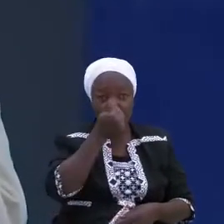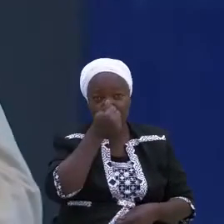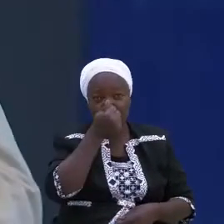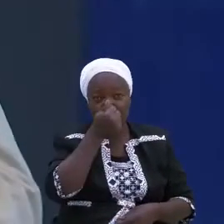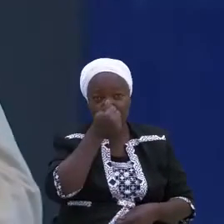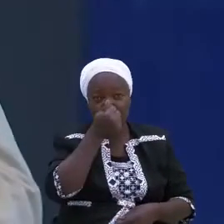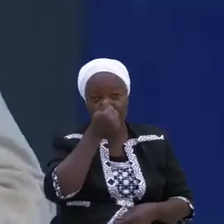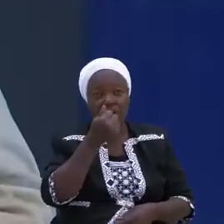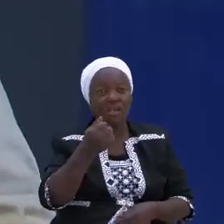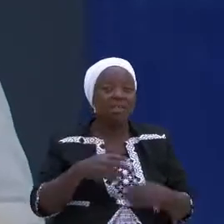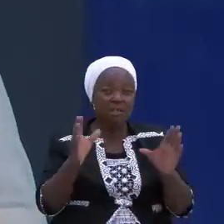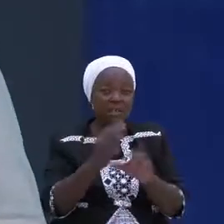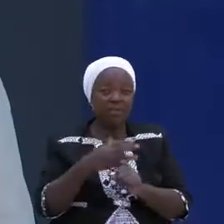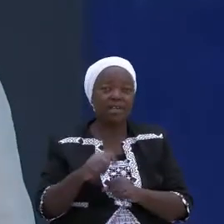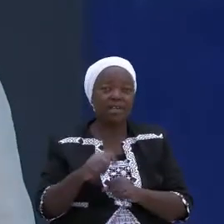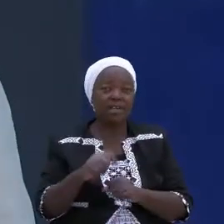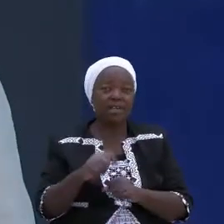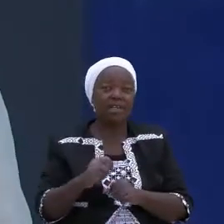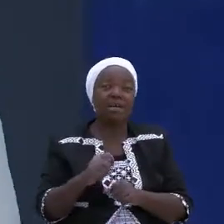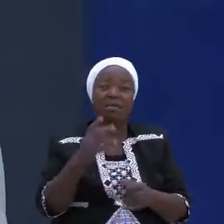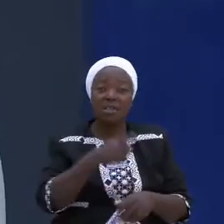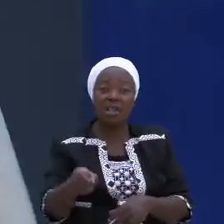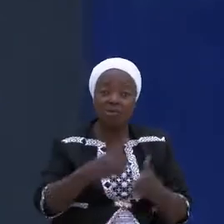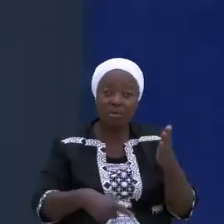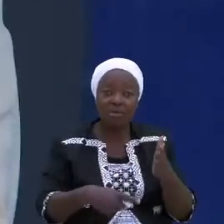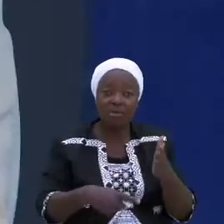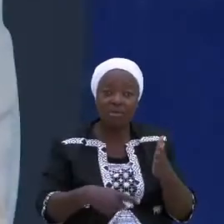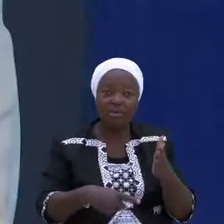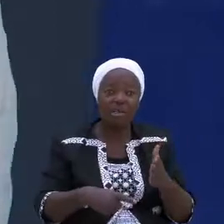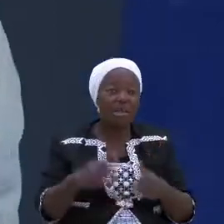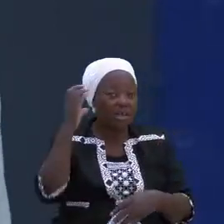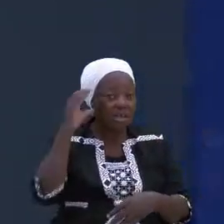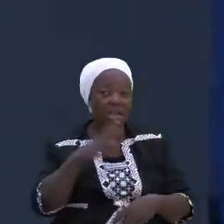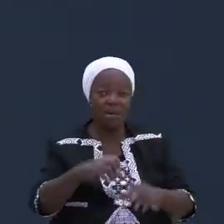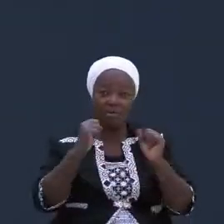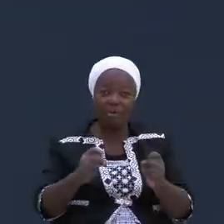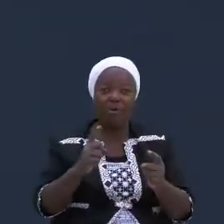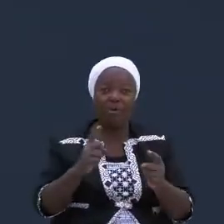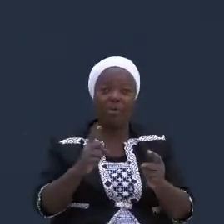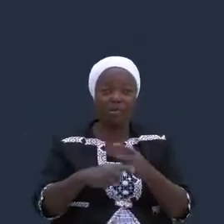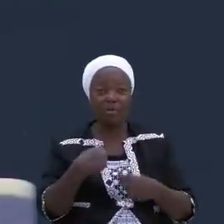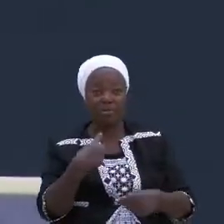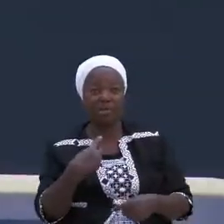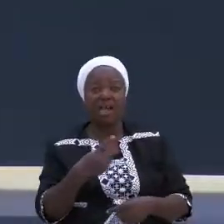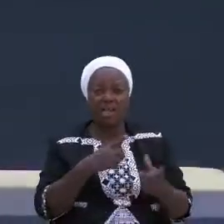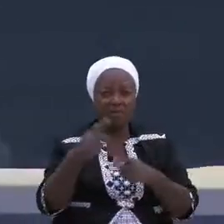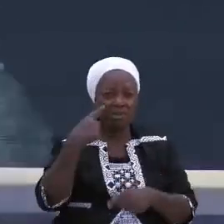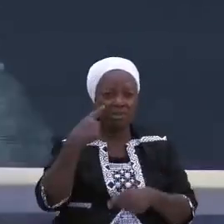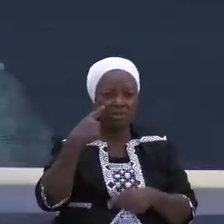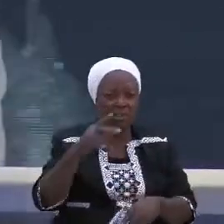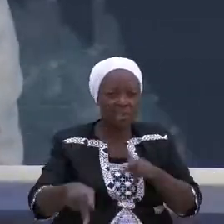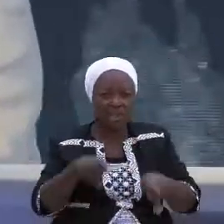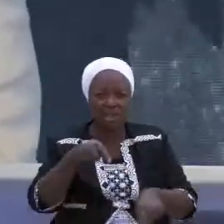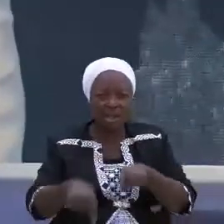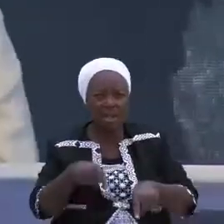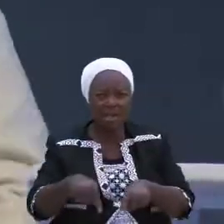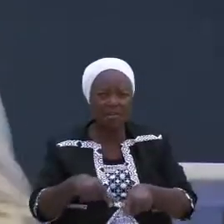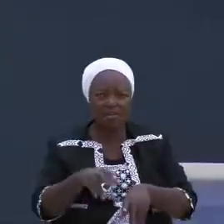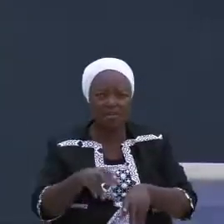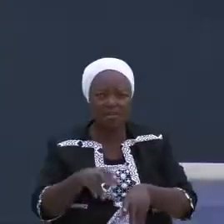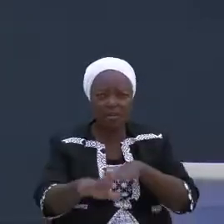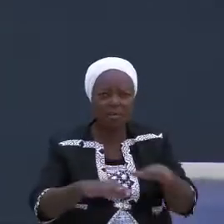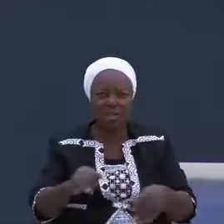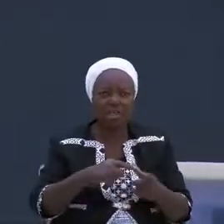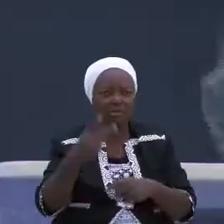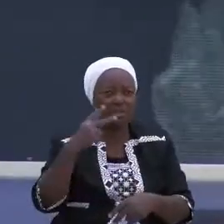receiving inner the ability to speak was in the lame walking will say short leg